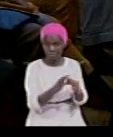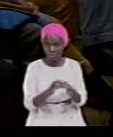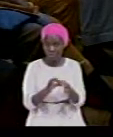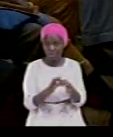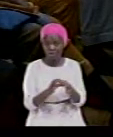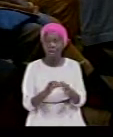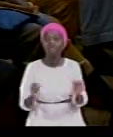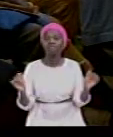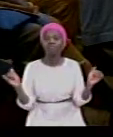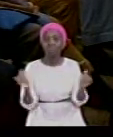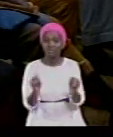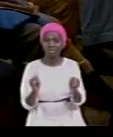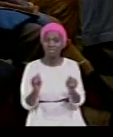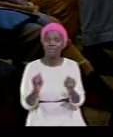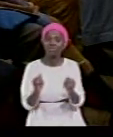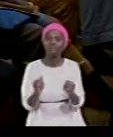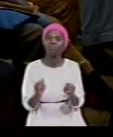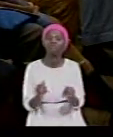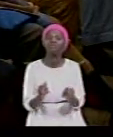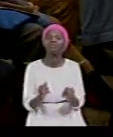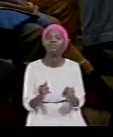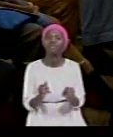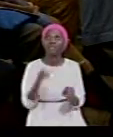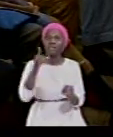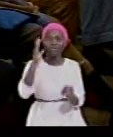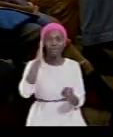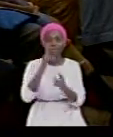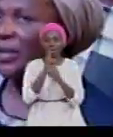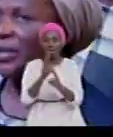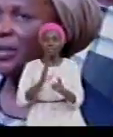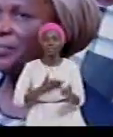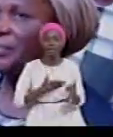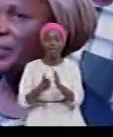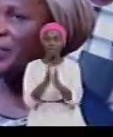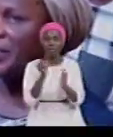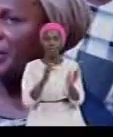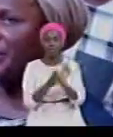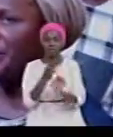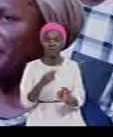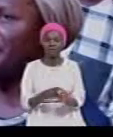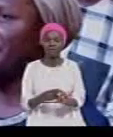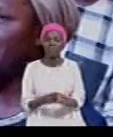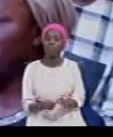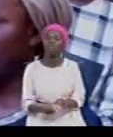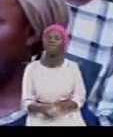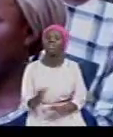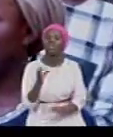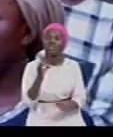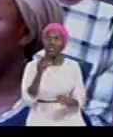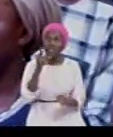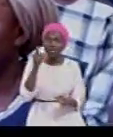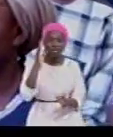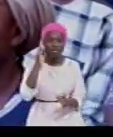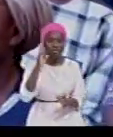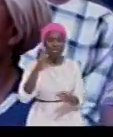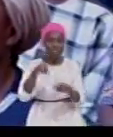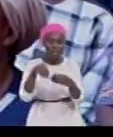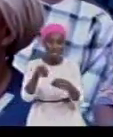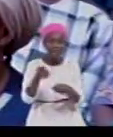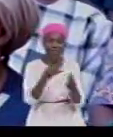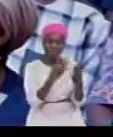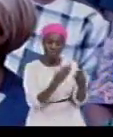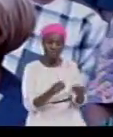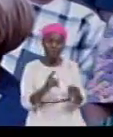same request you are making, it will answer our prayer. It will give you the solution to the problem and to